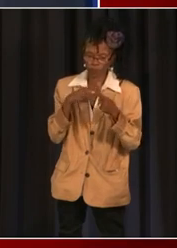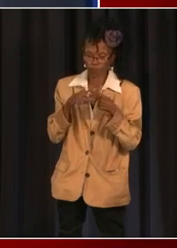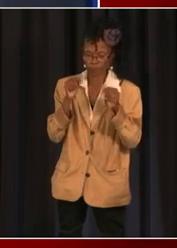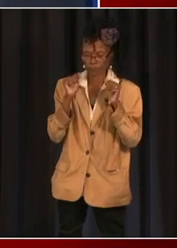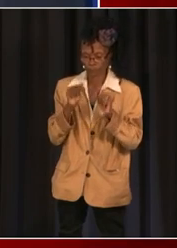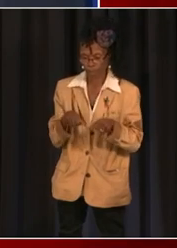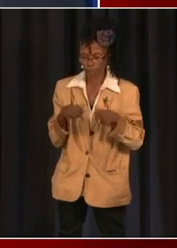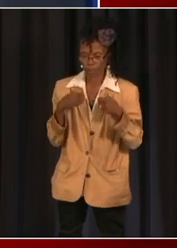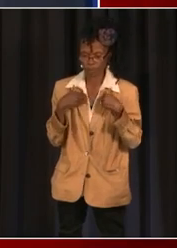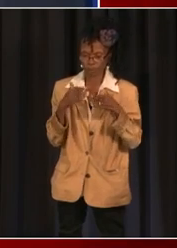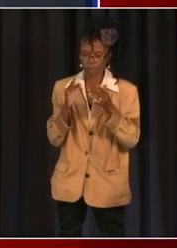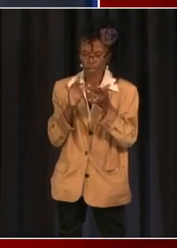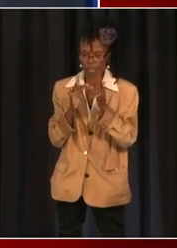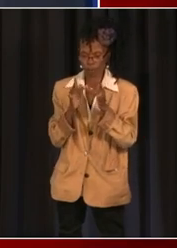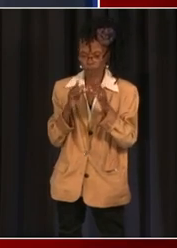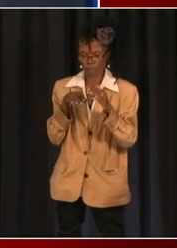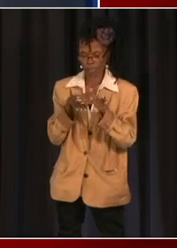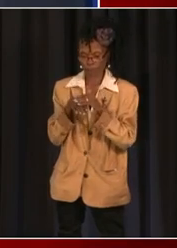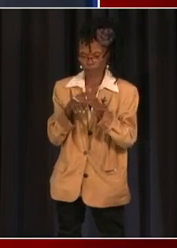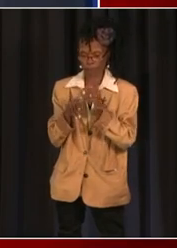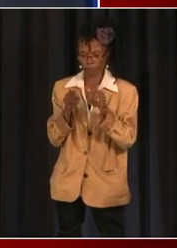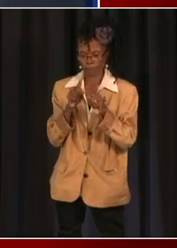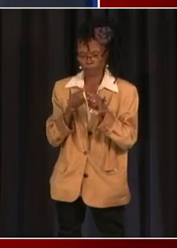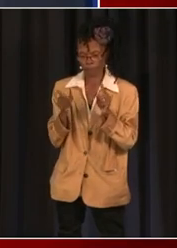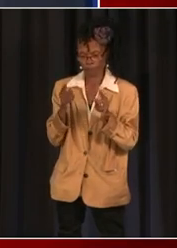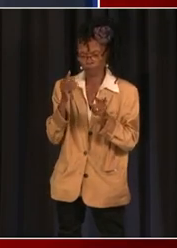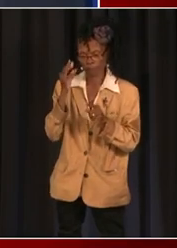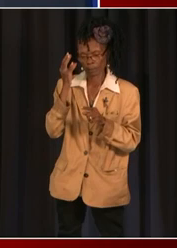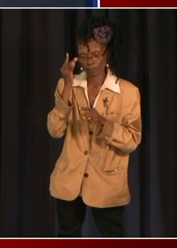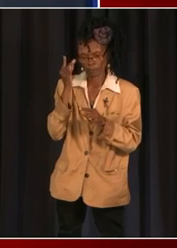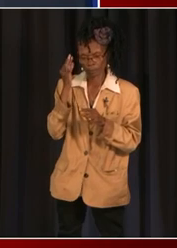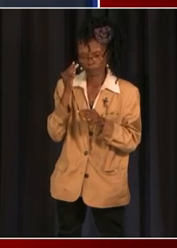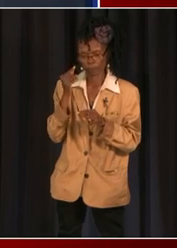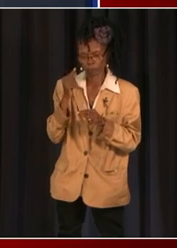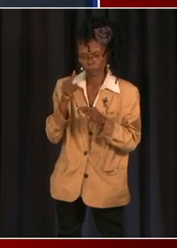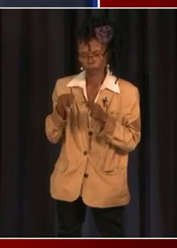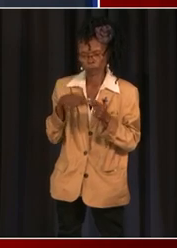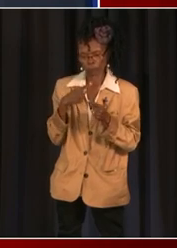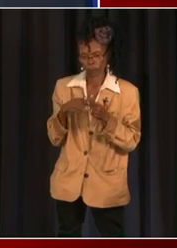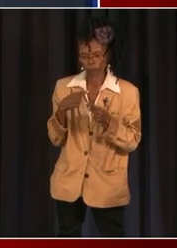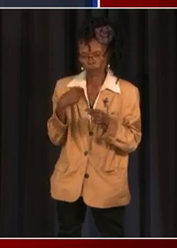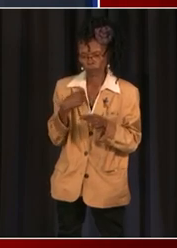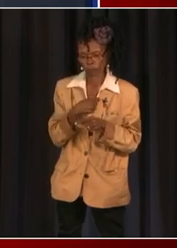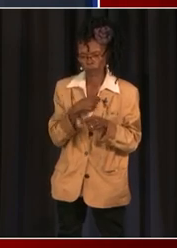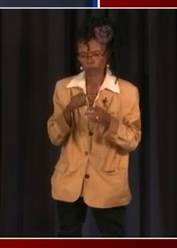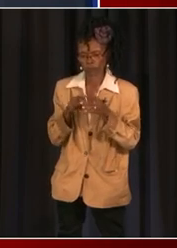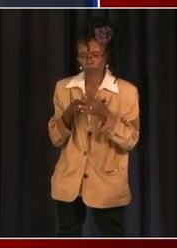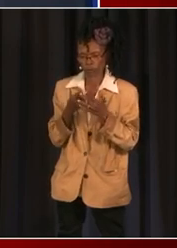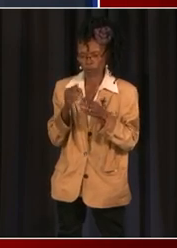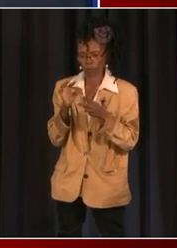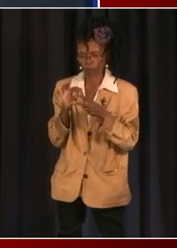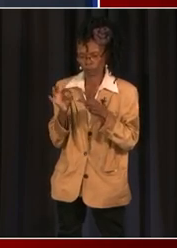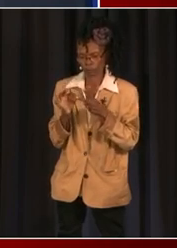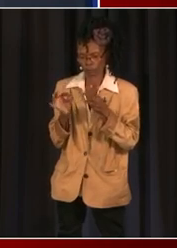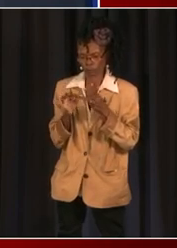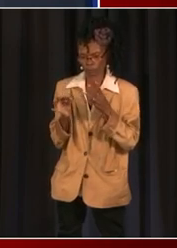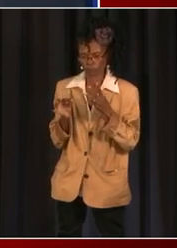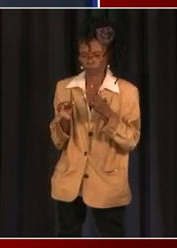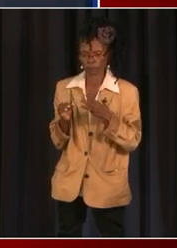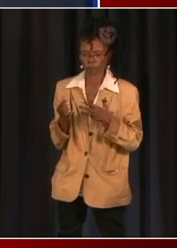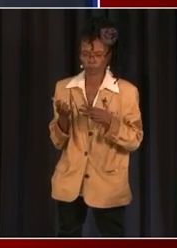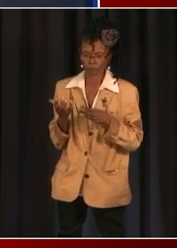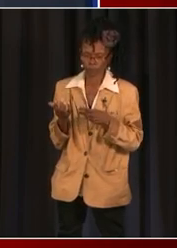of the considerations as relates to when we would activate that option is knowing that it is